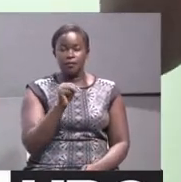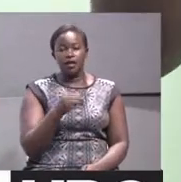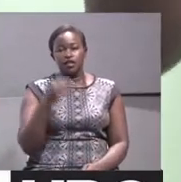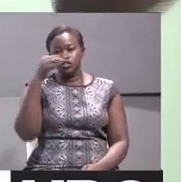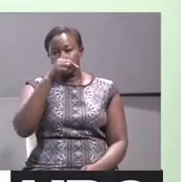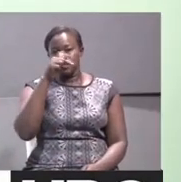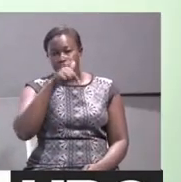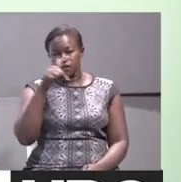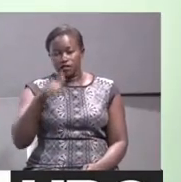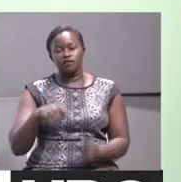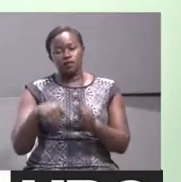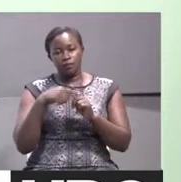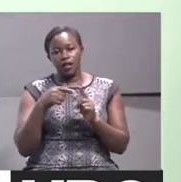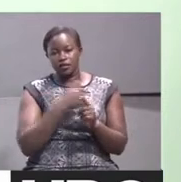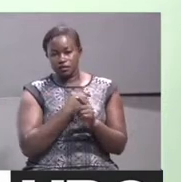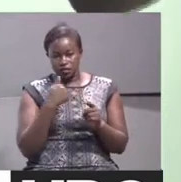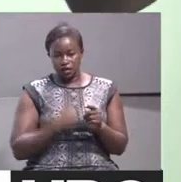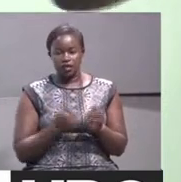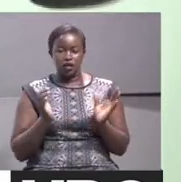G77 plus China Forum,